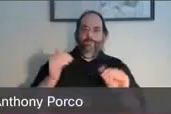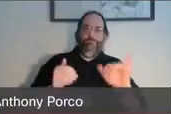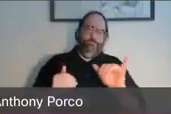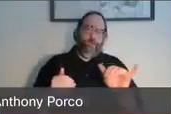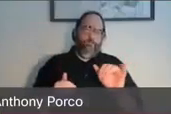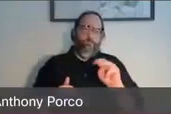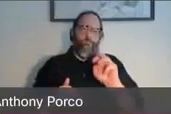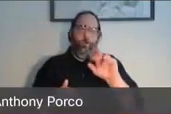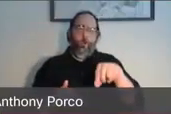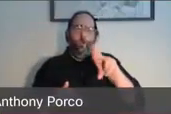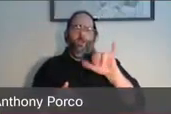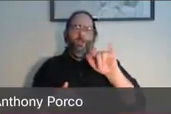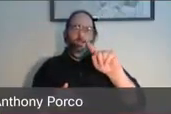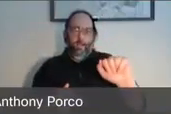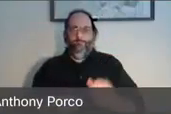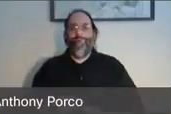Seiler.